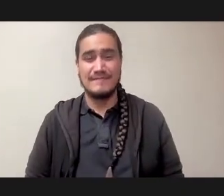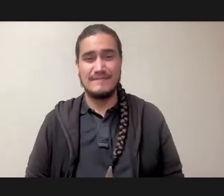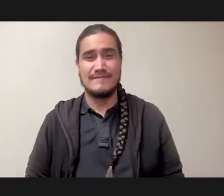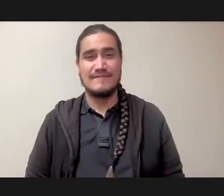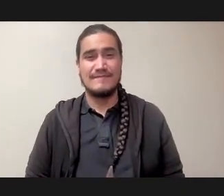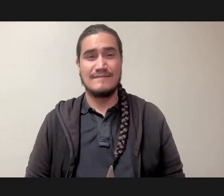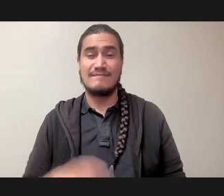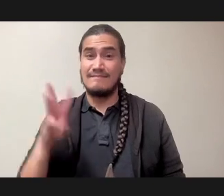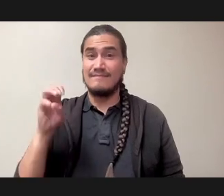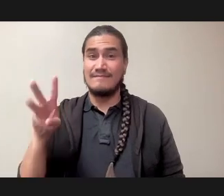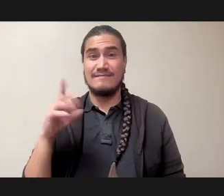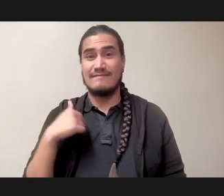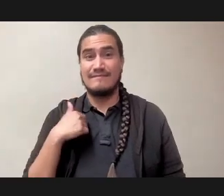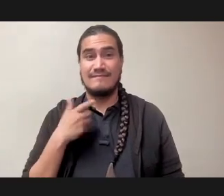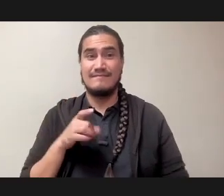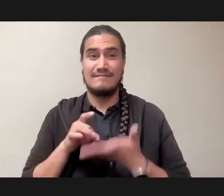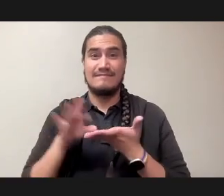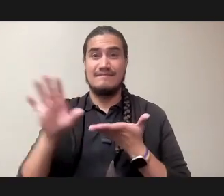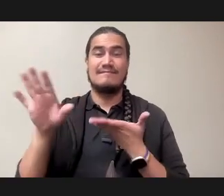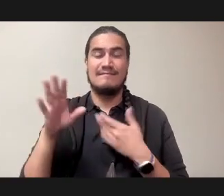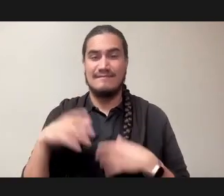Wow, was about to be off the hook for answering.